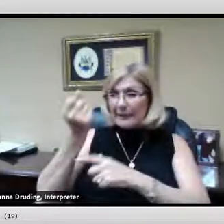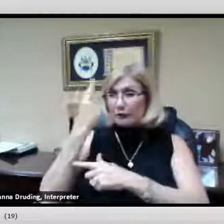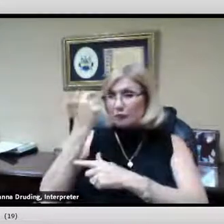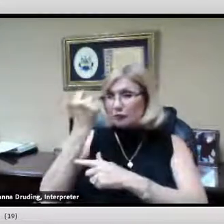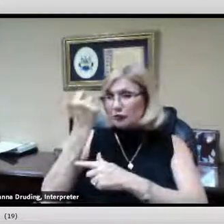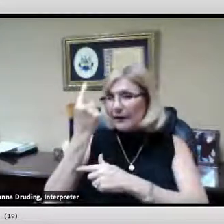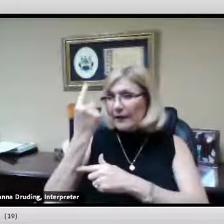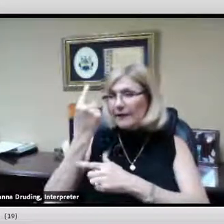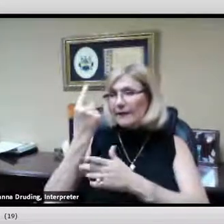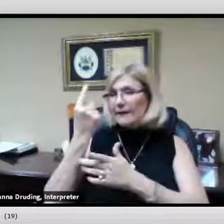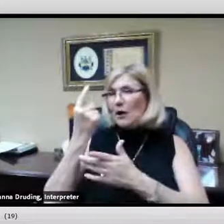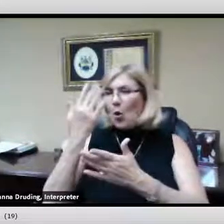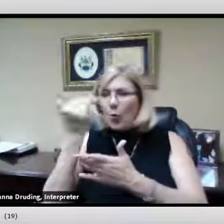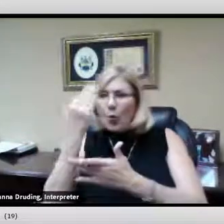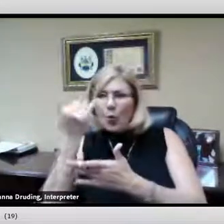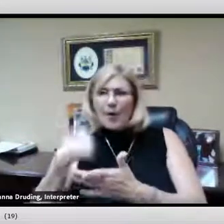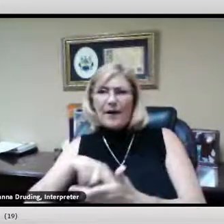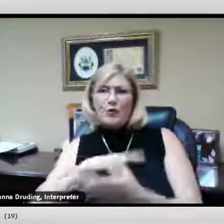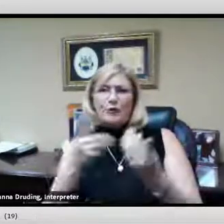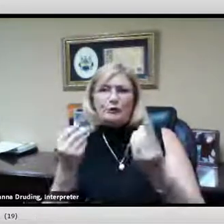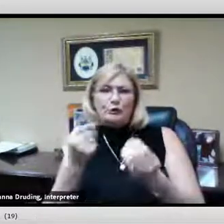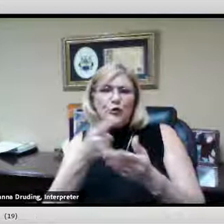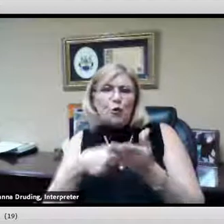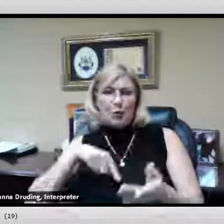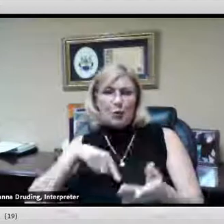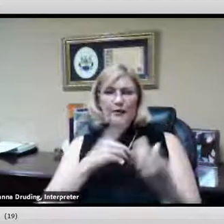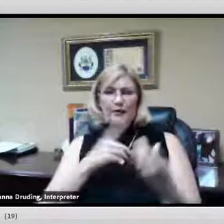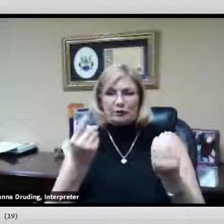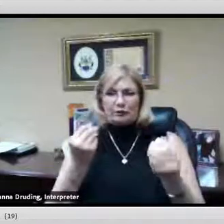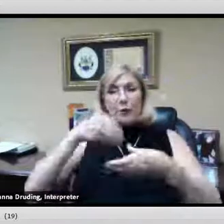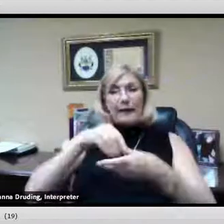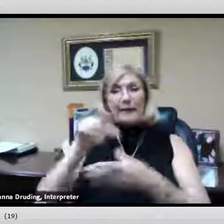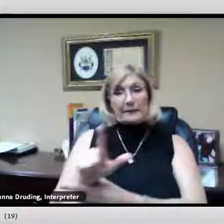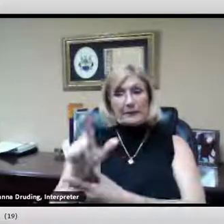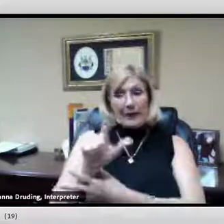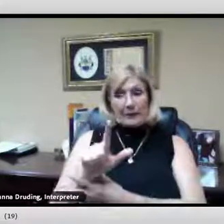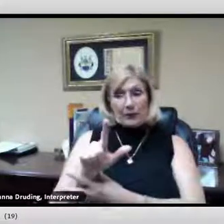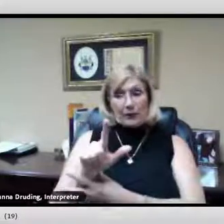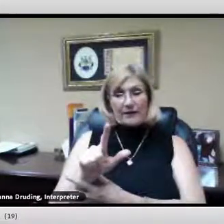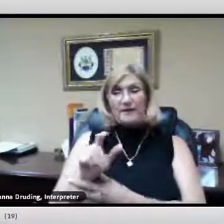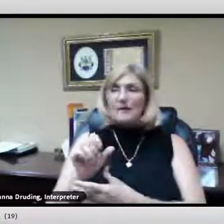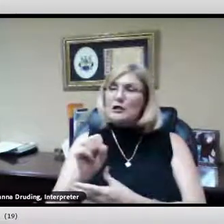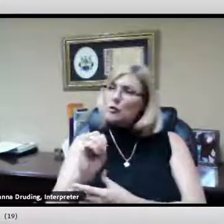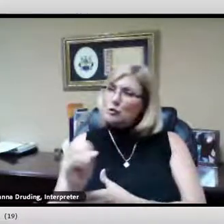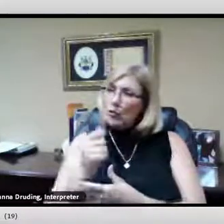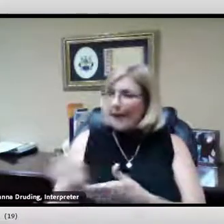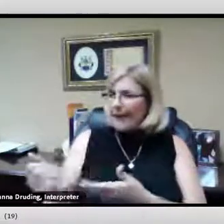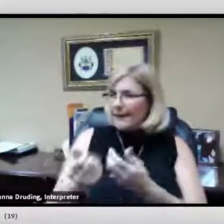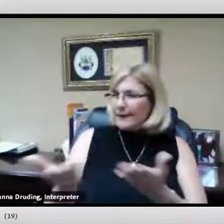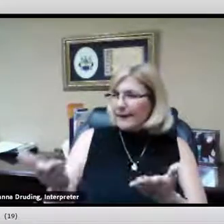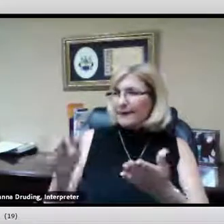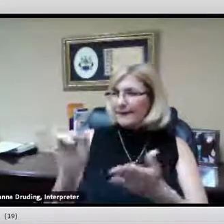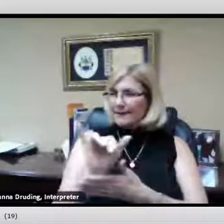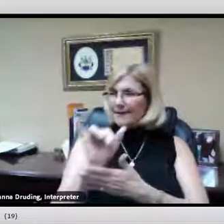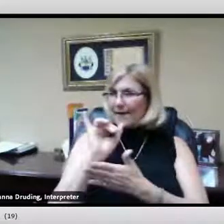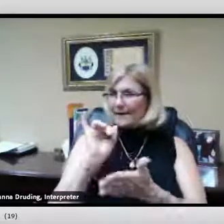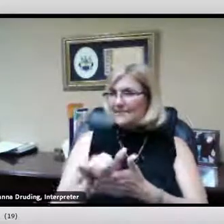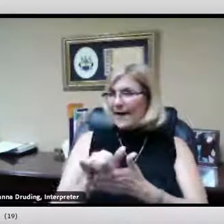the of why we do what we do in libraries. And so anything like that you can get, if you can get